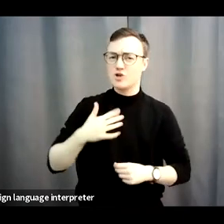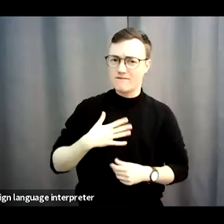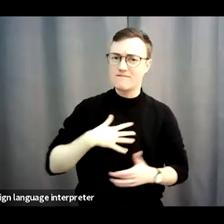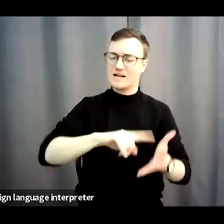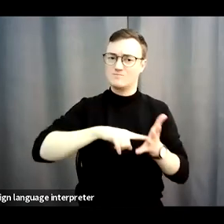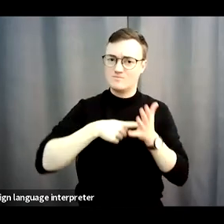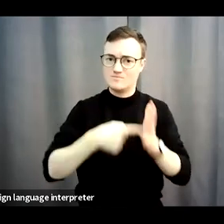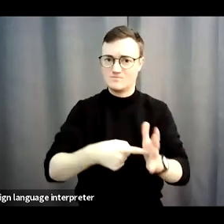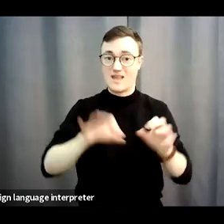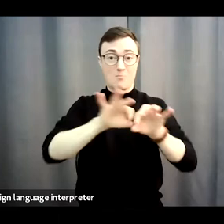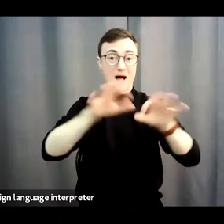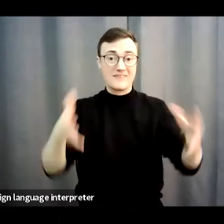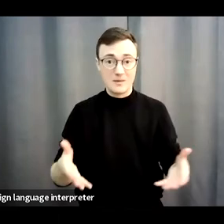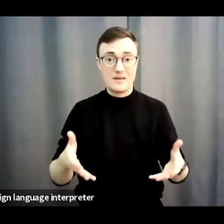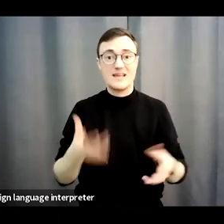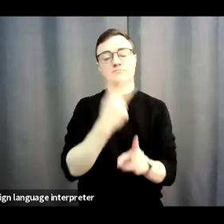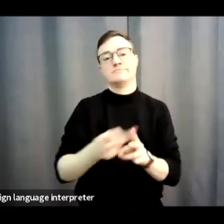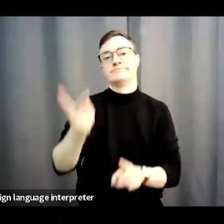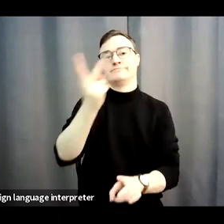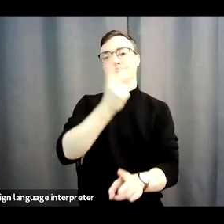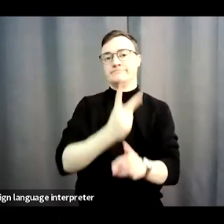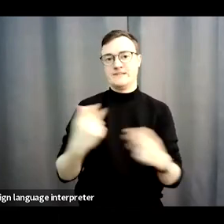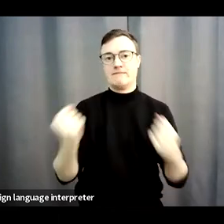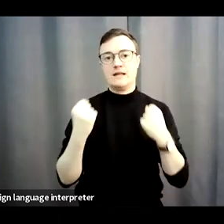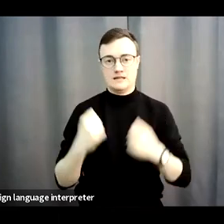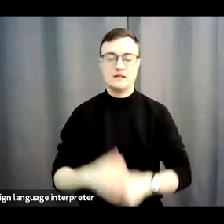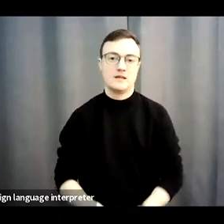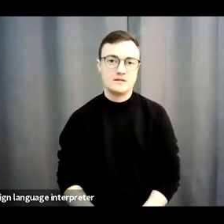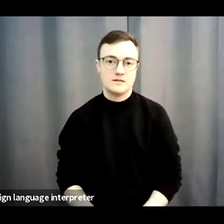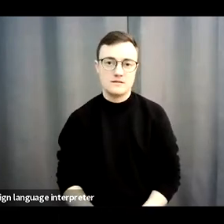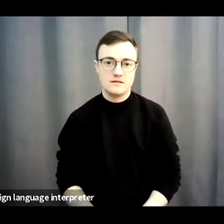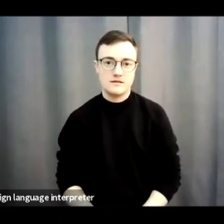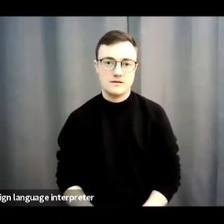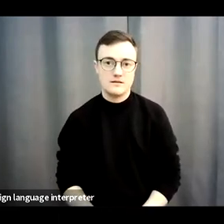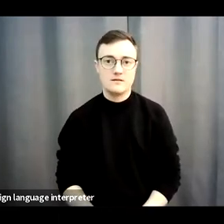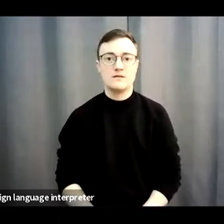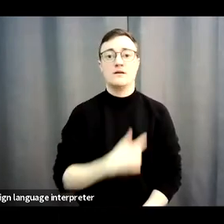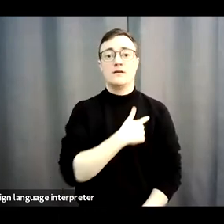has underlined this aspect even further. In balancing the